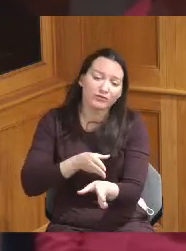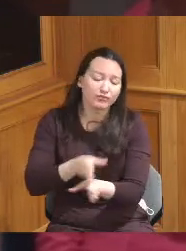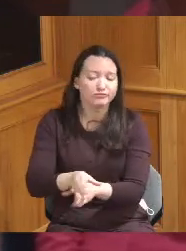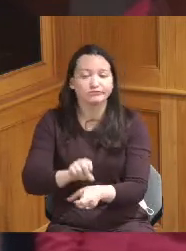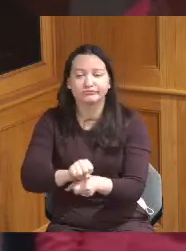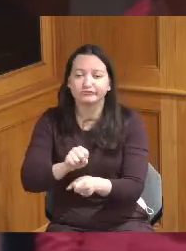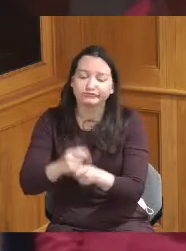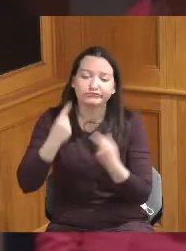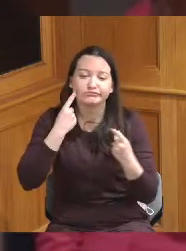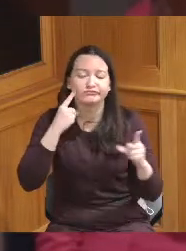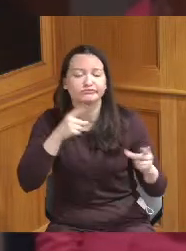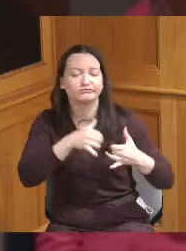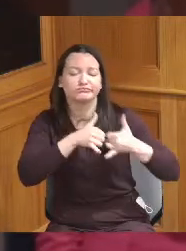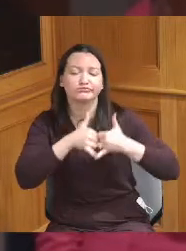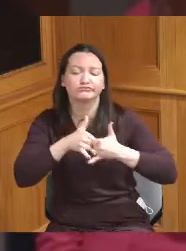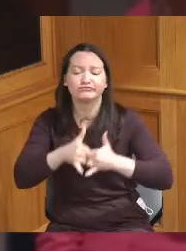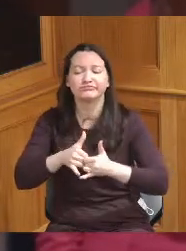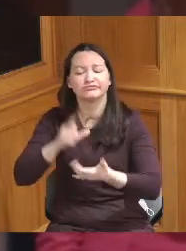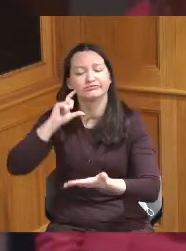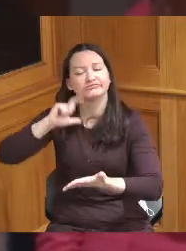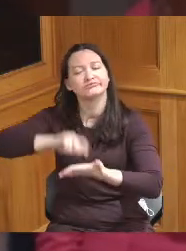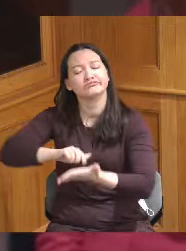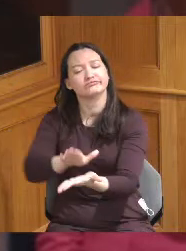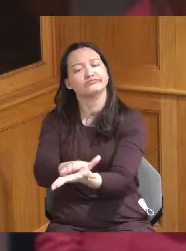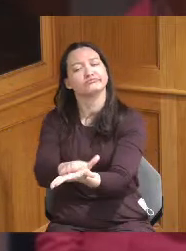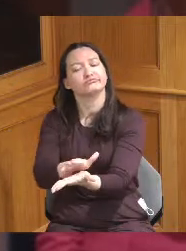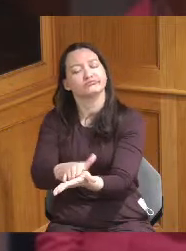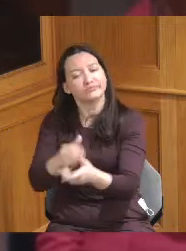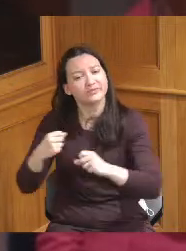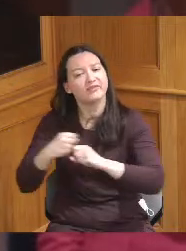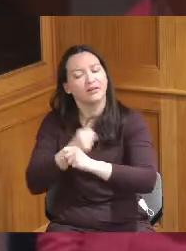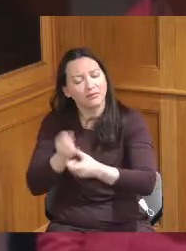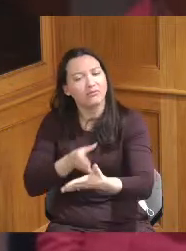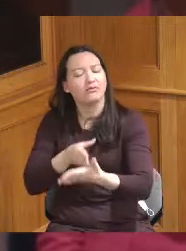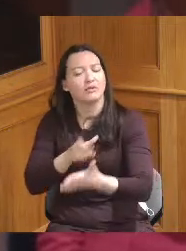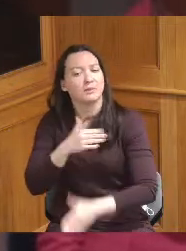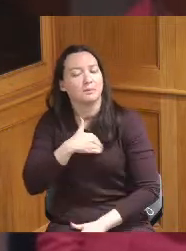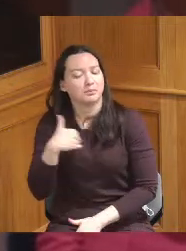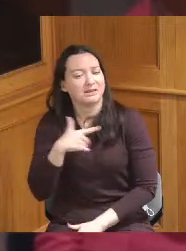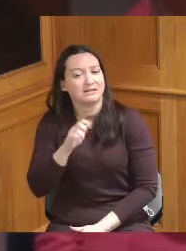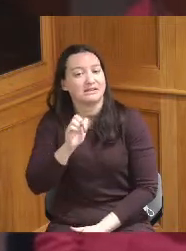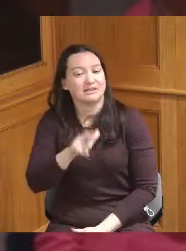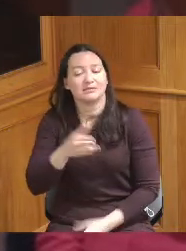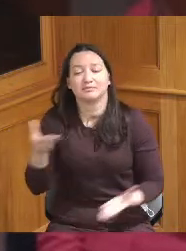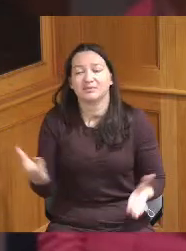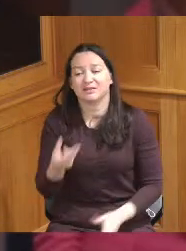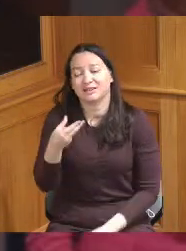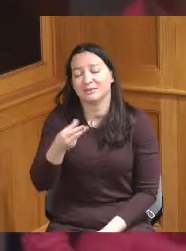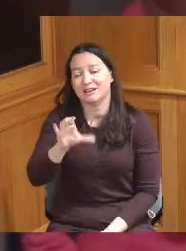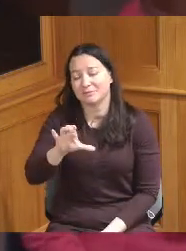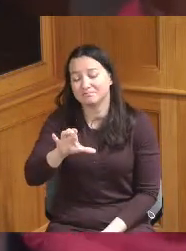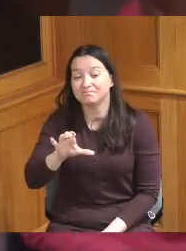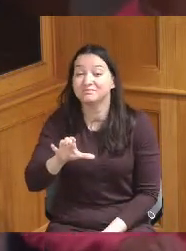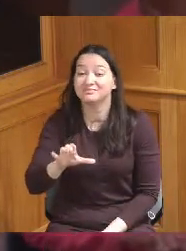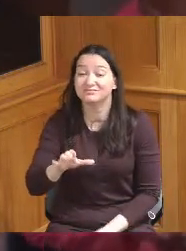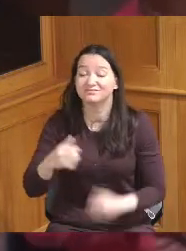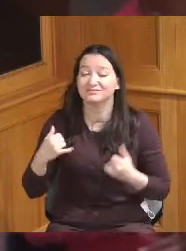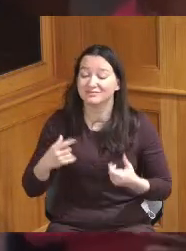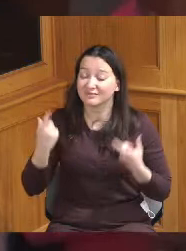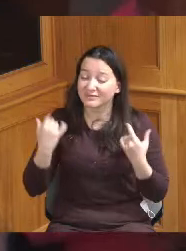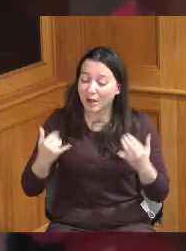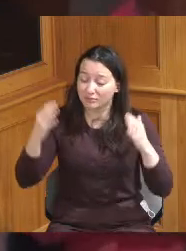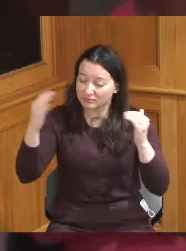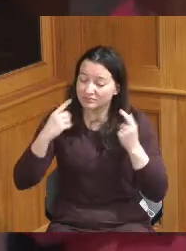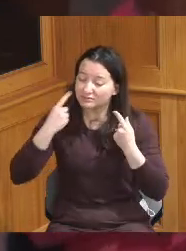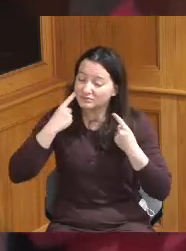achievements and commends his contributions to the fight against breast cancer in Hamilton County. And be it further